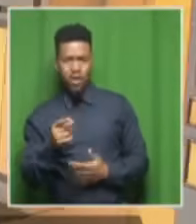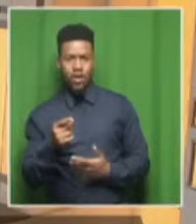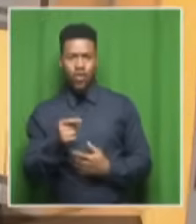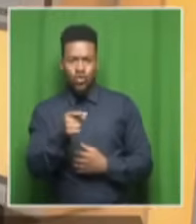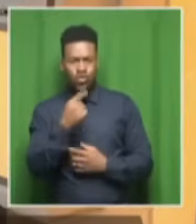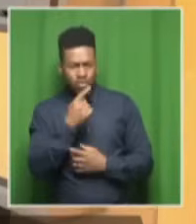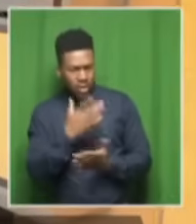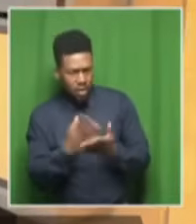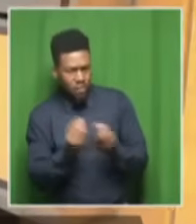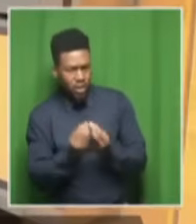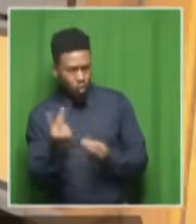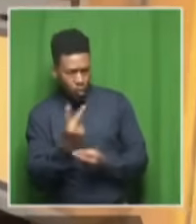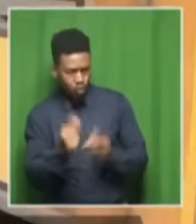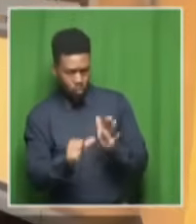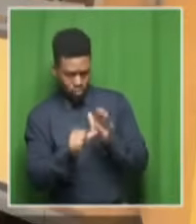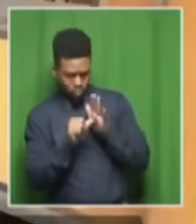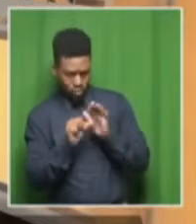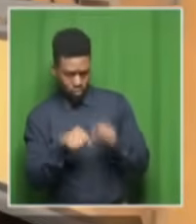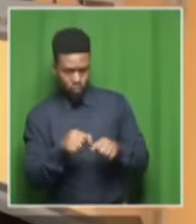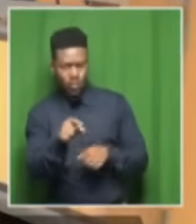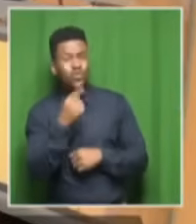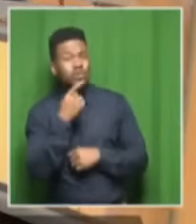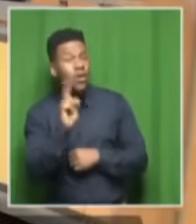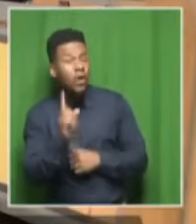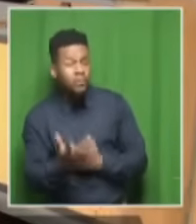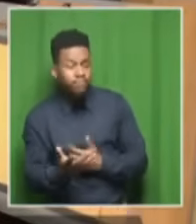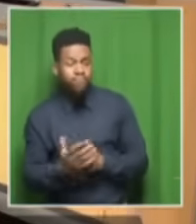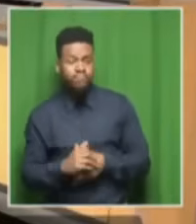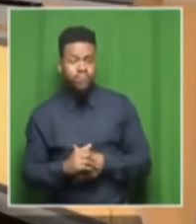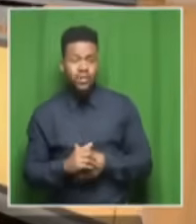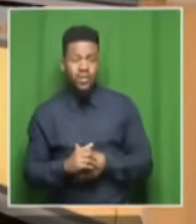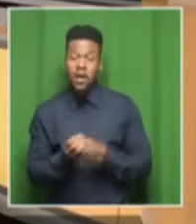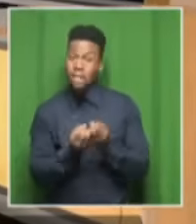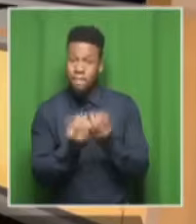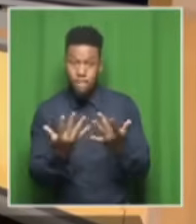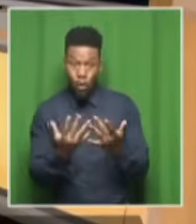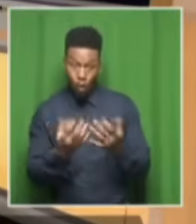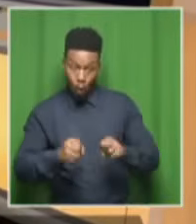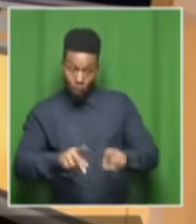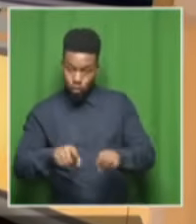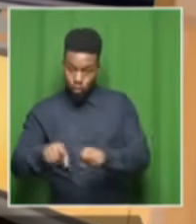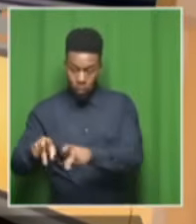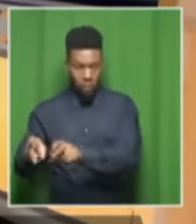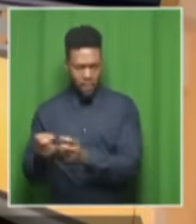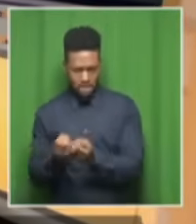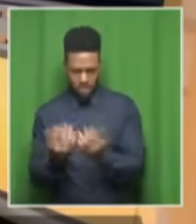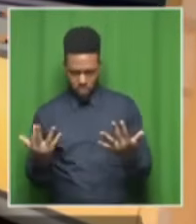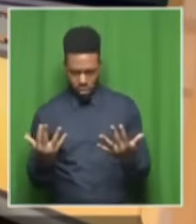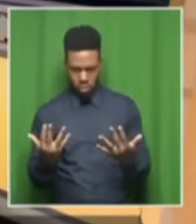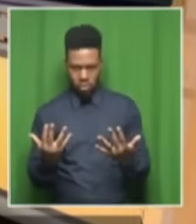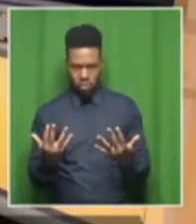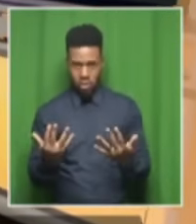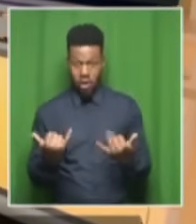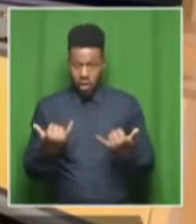quite important, because you have said that you have many more opportunities now than your parents ever